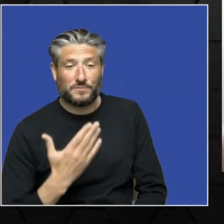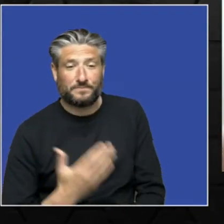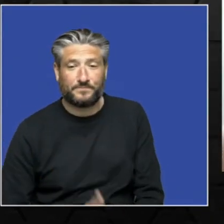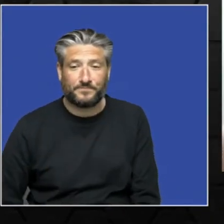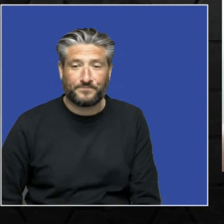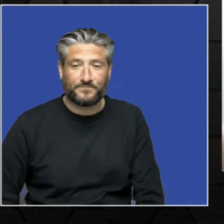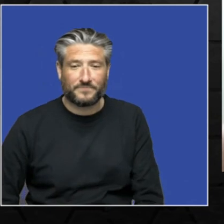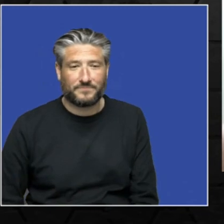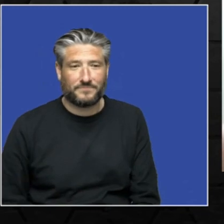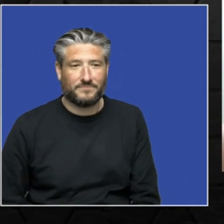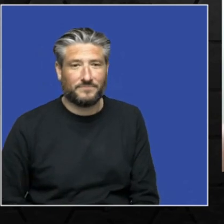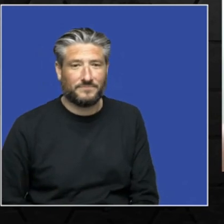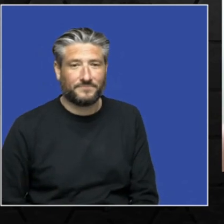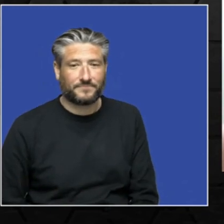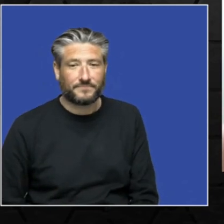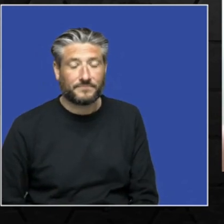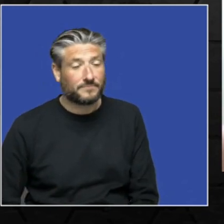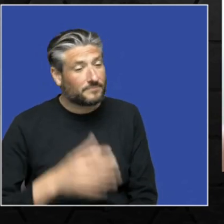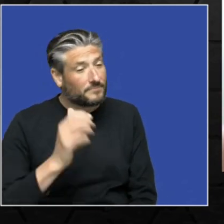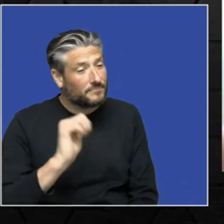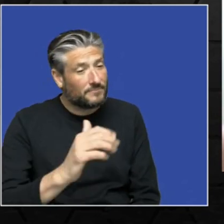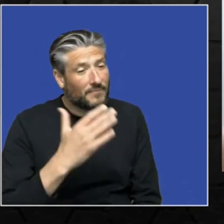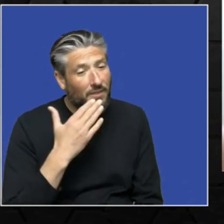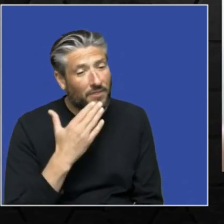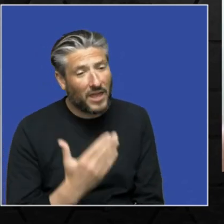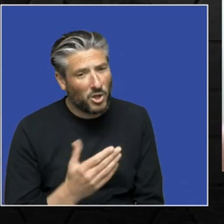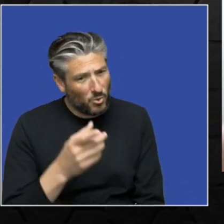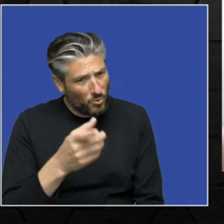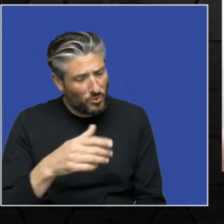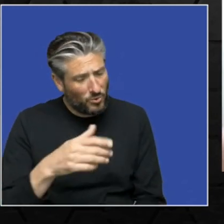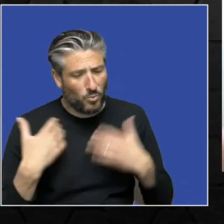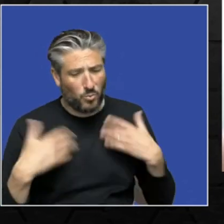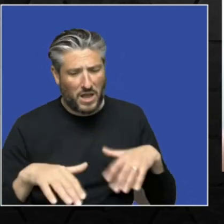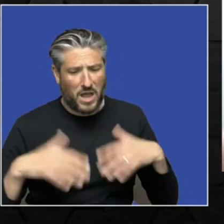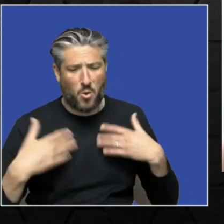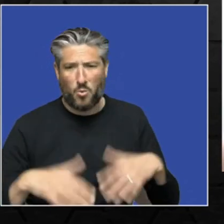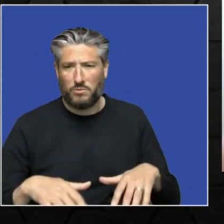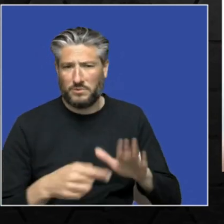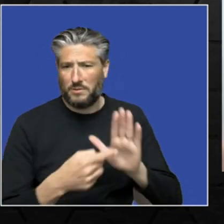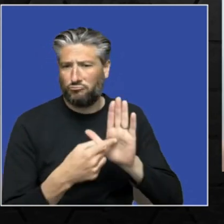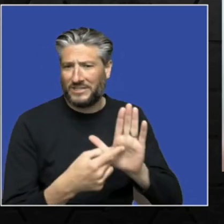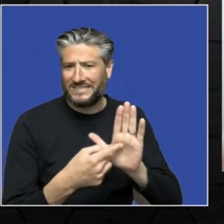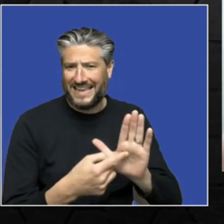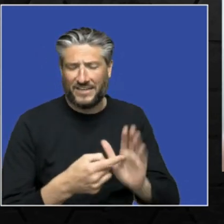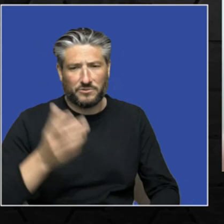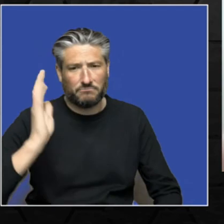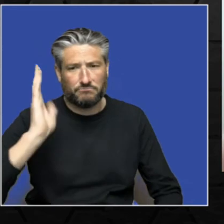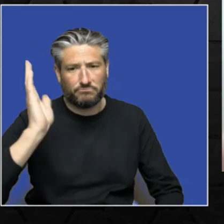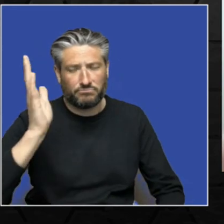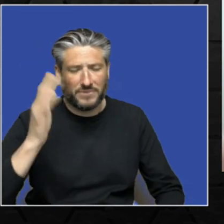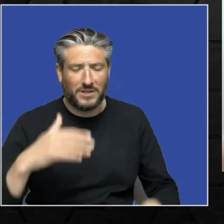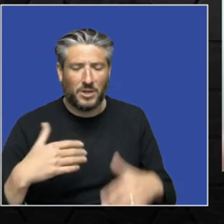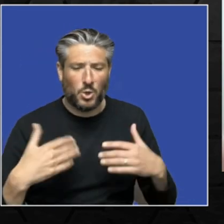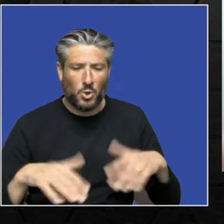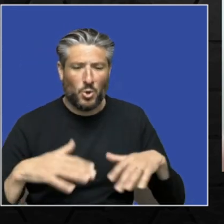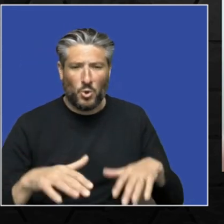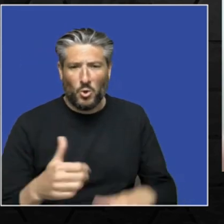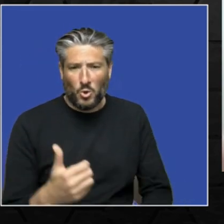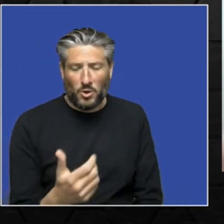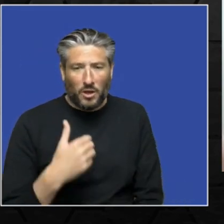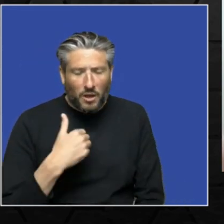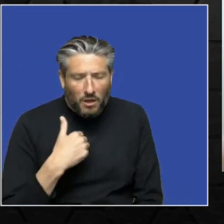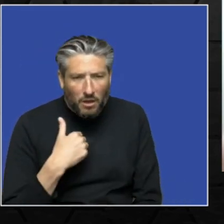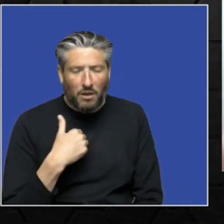Thanks a lot for sharing, Priyanka. That was a really amazing presentation. Gave a lot of insights regarding that,